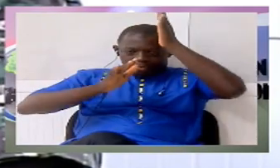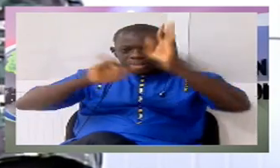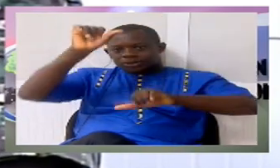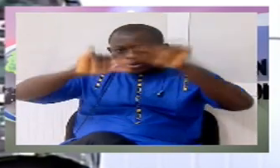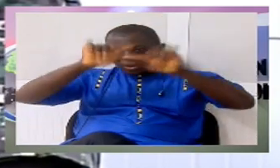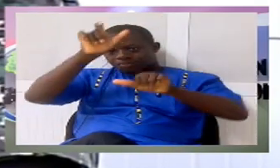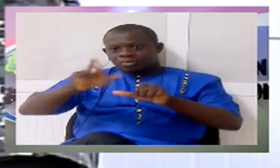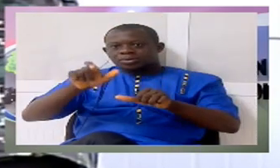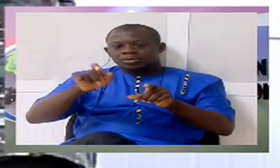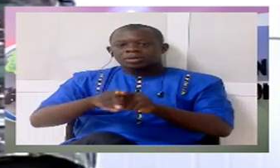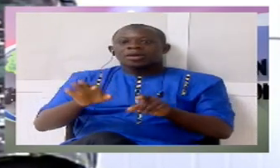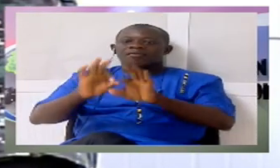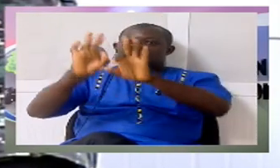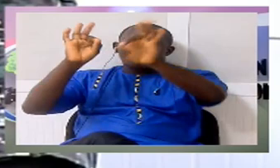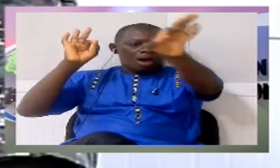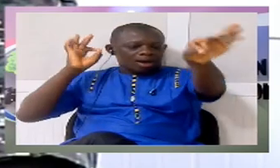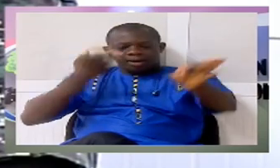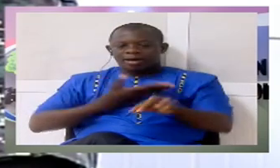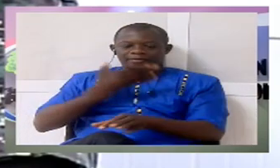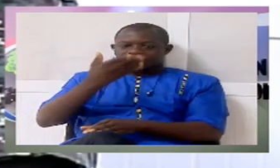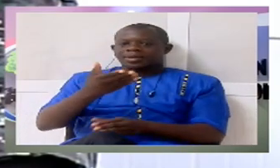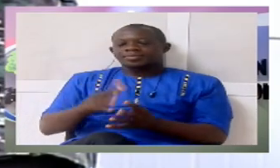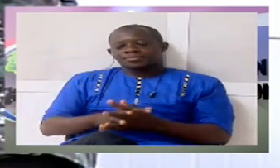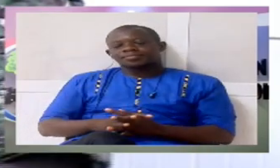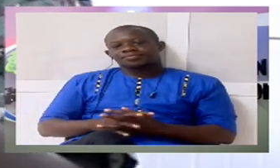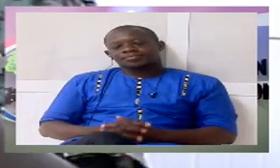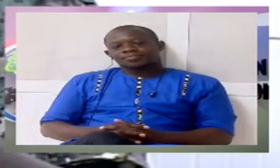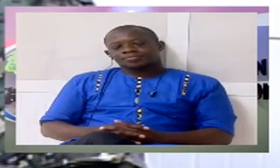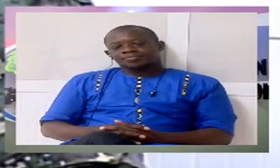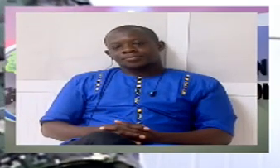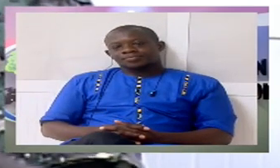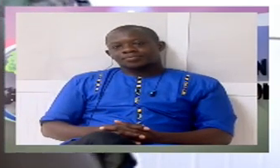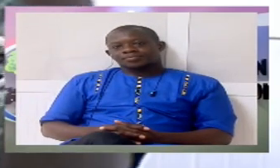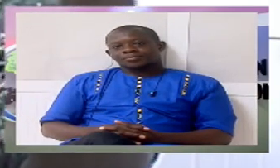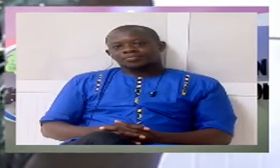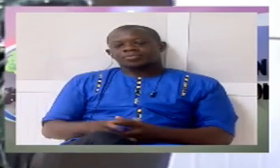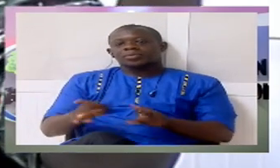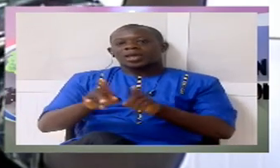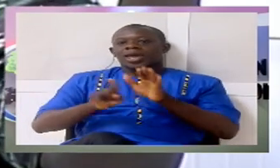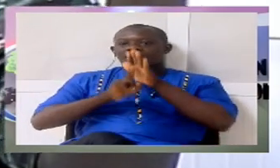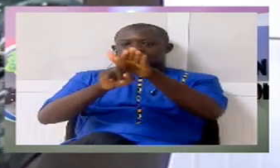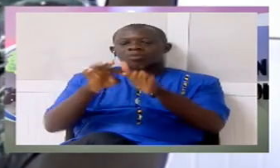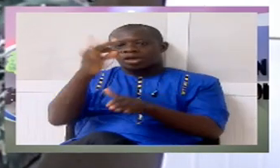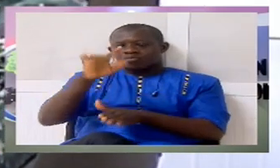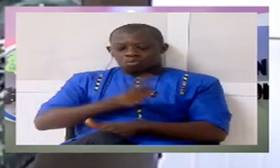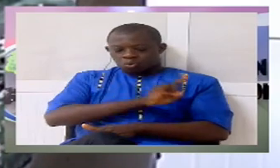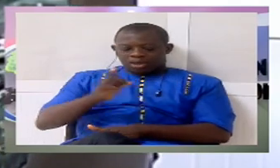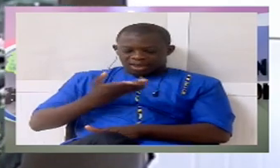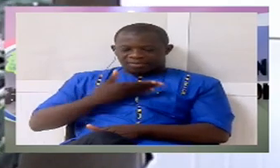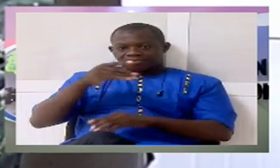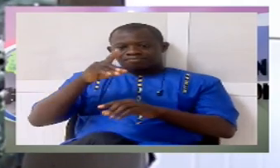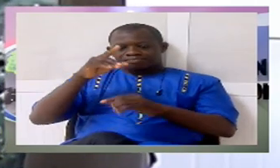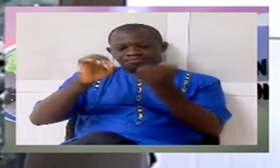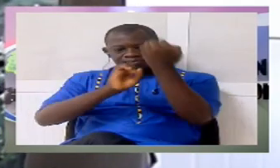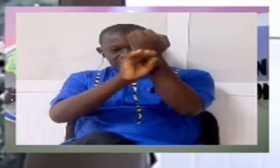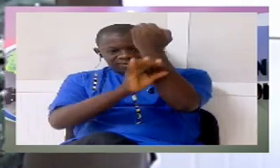military sweeper. The same of the story. Distances between them is always far apart. Just bring me an example like New Senegal traffic light. For instance,